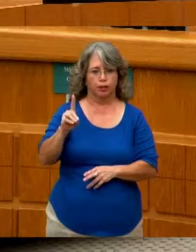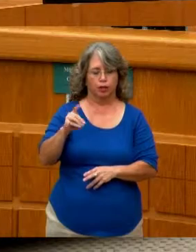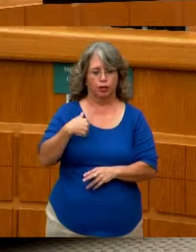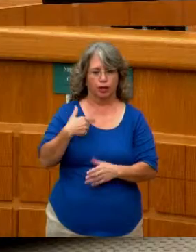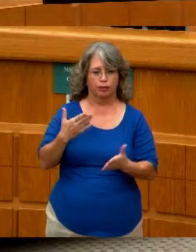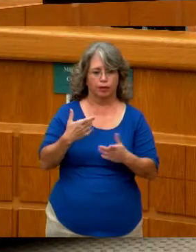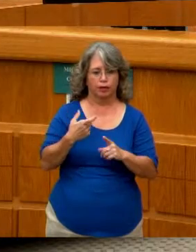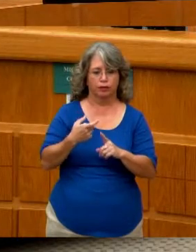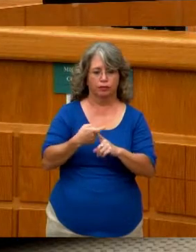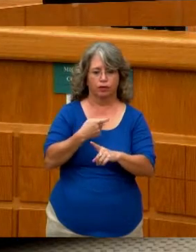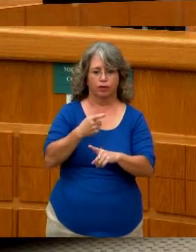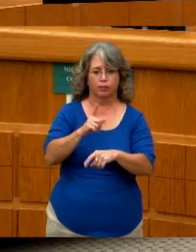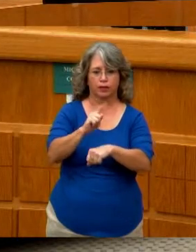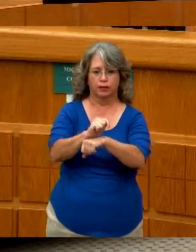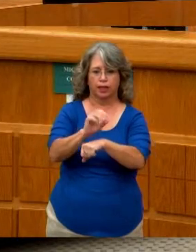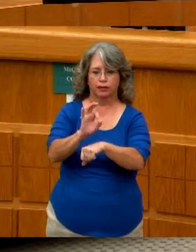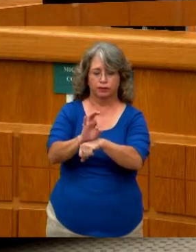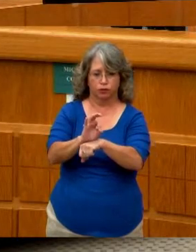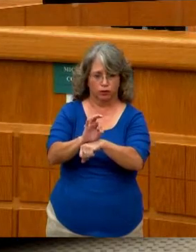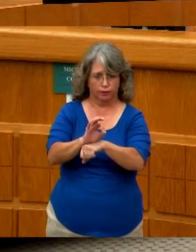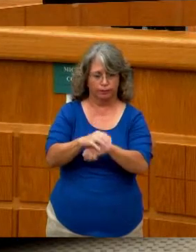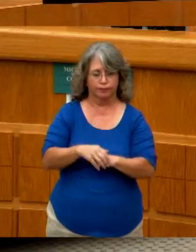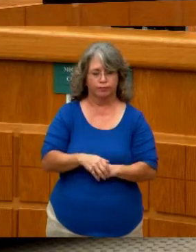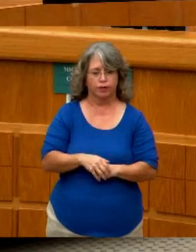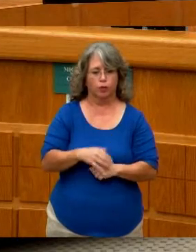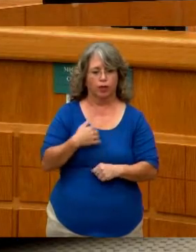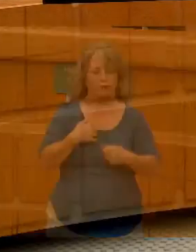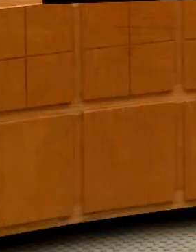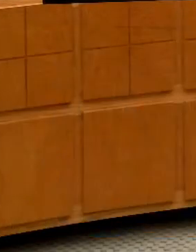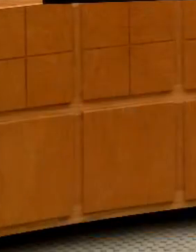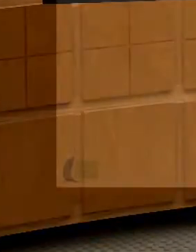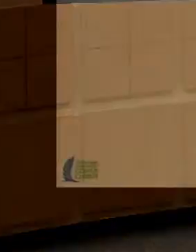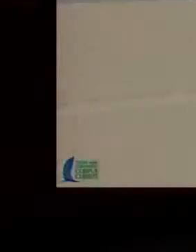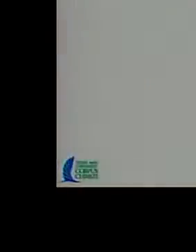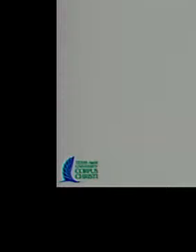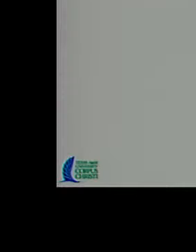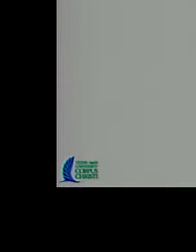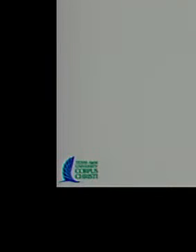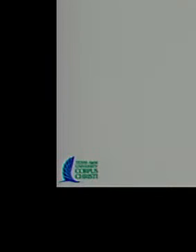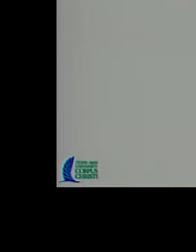Good evening, everybody. My name is Dr. Chris Bird. I'm here on behalf of the task force.